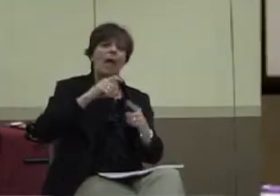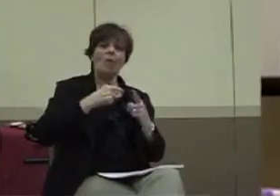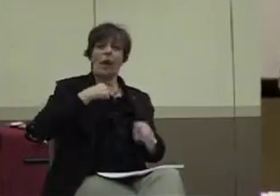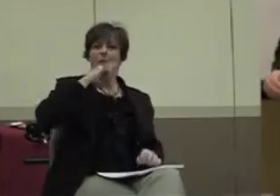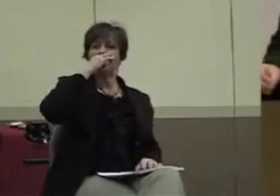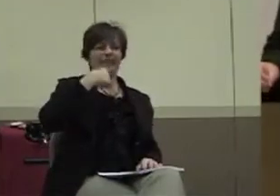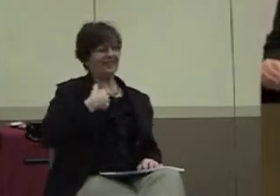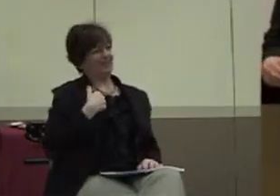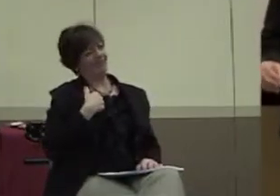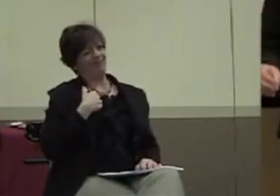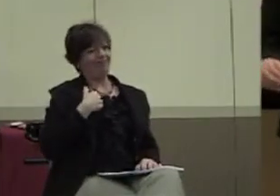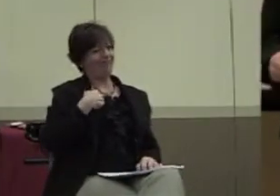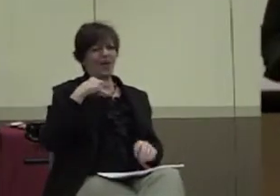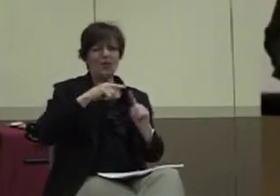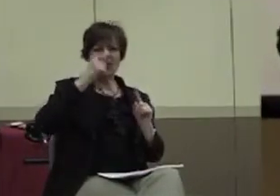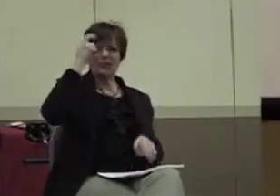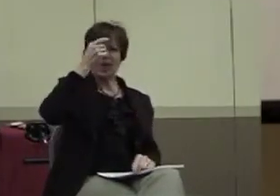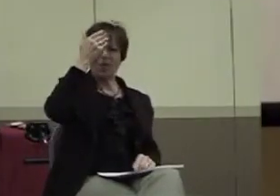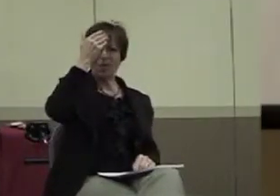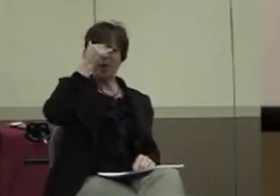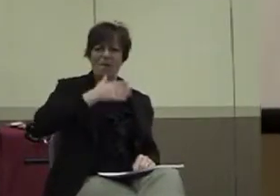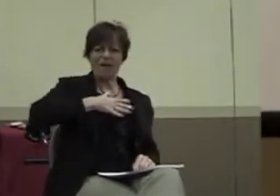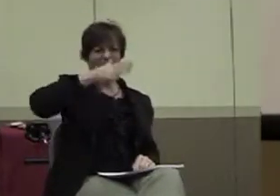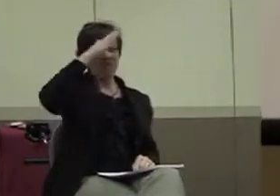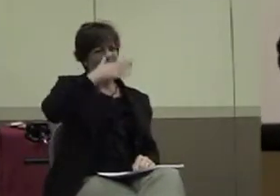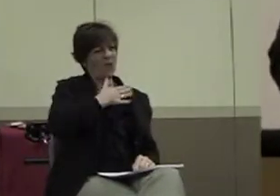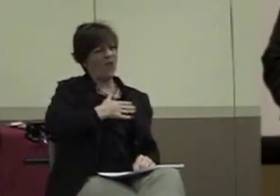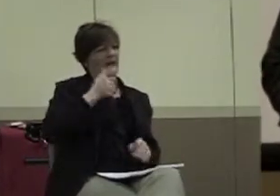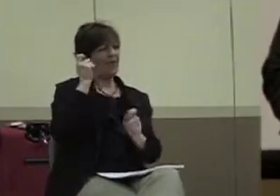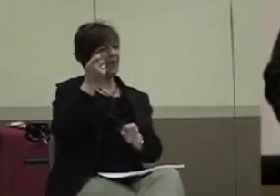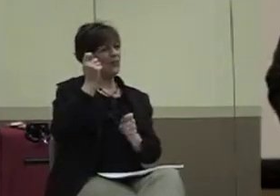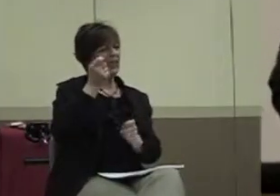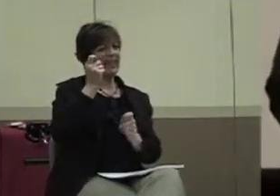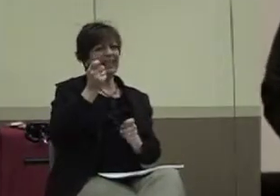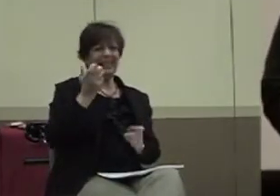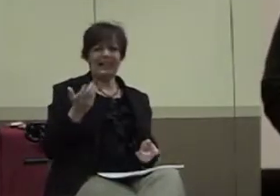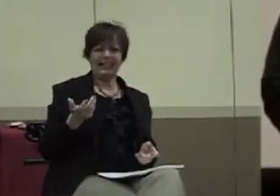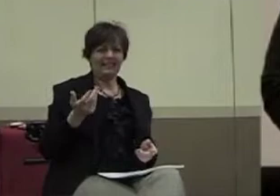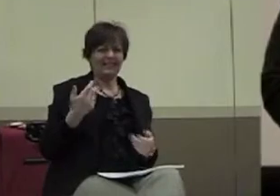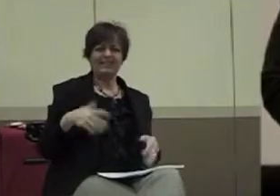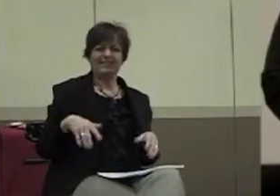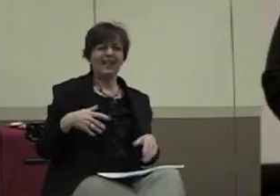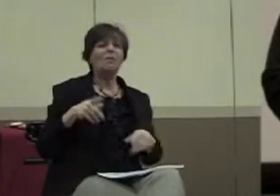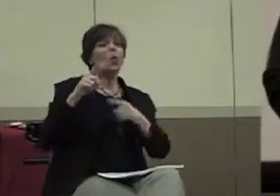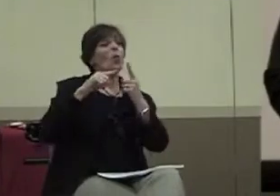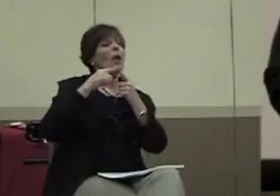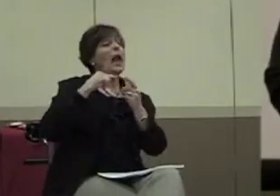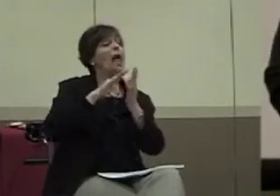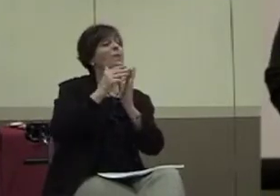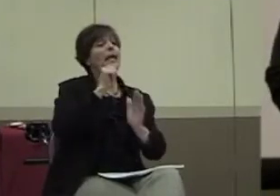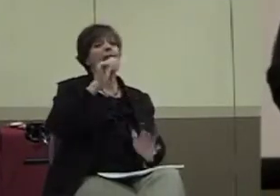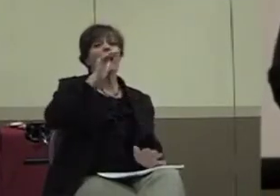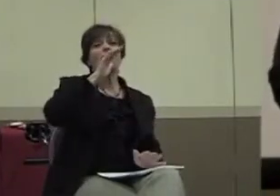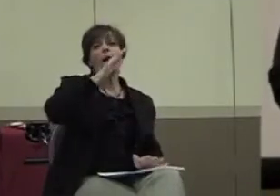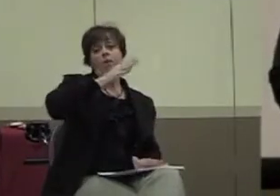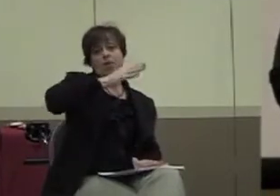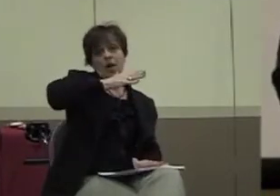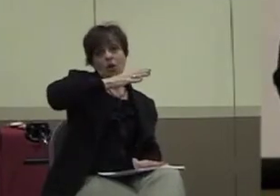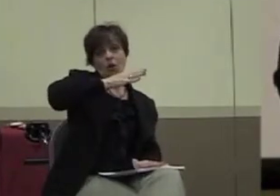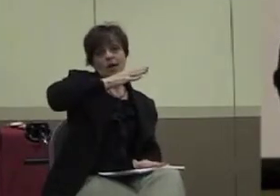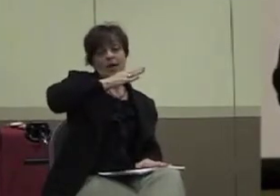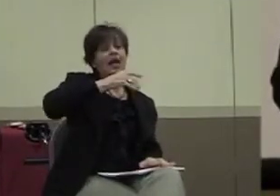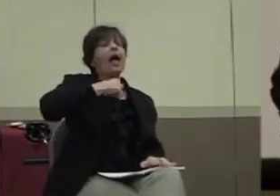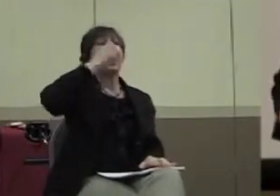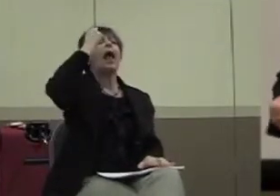I could not understand why my father liked this fishing thing so much. When I became a parent, I understood why